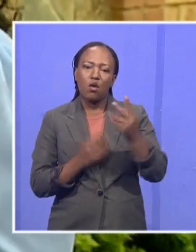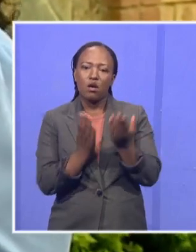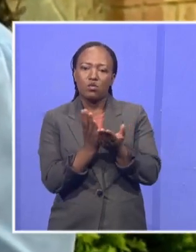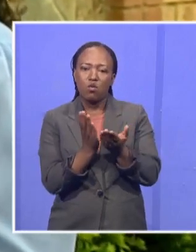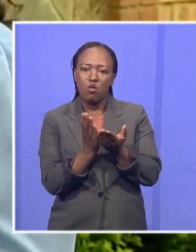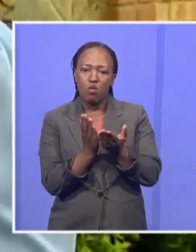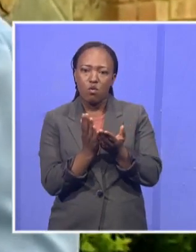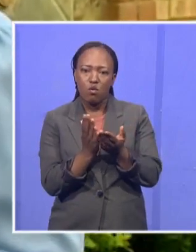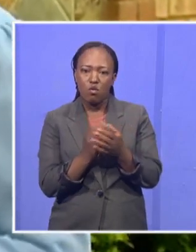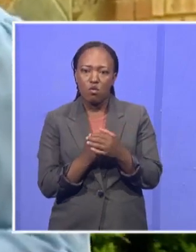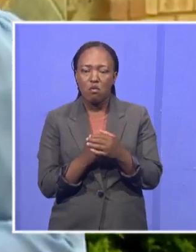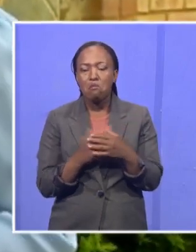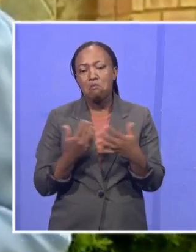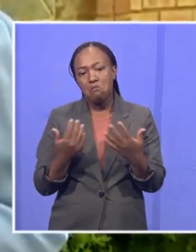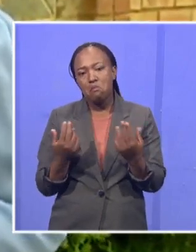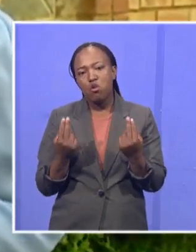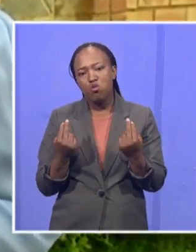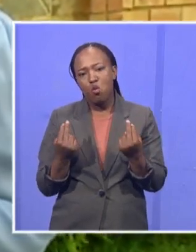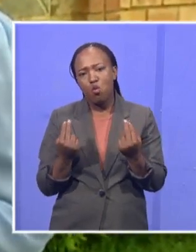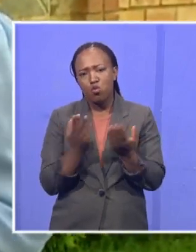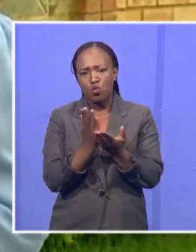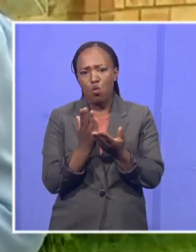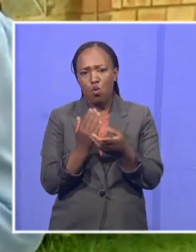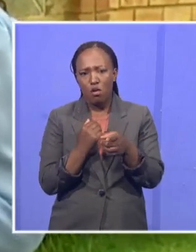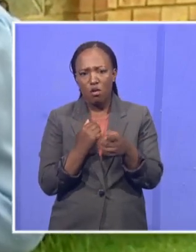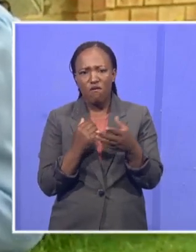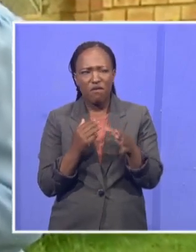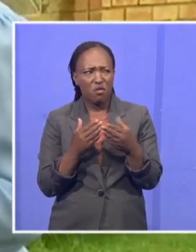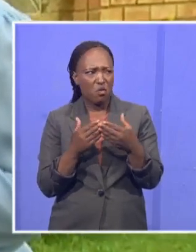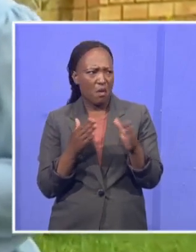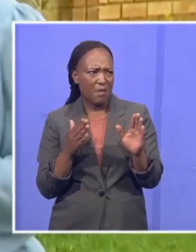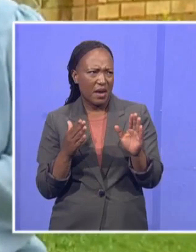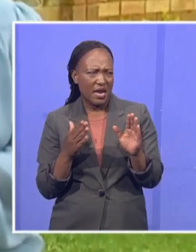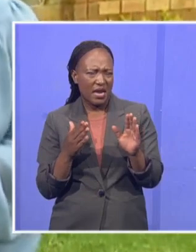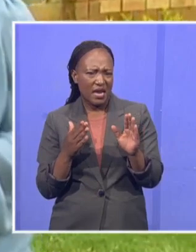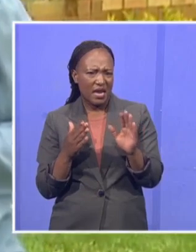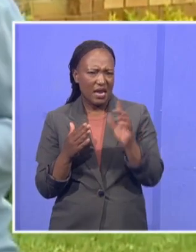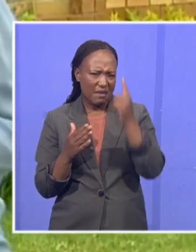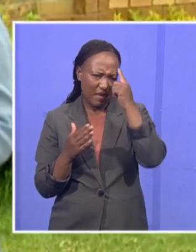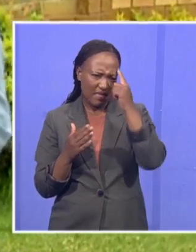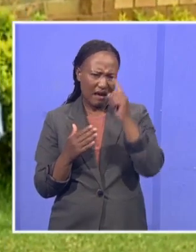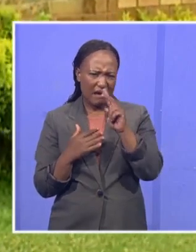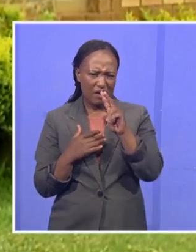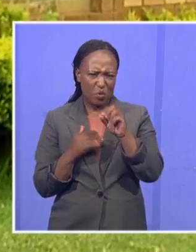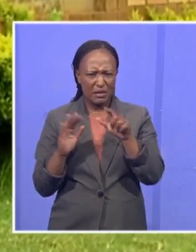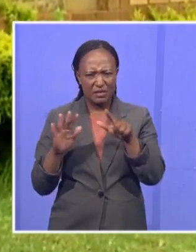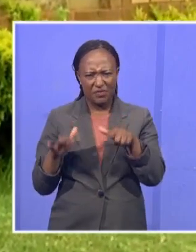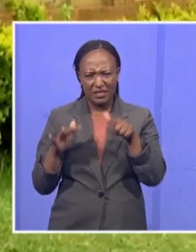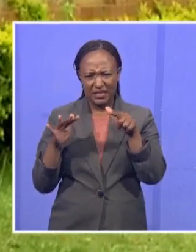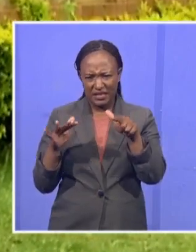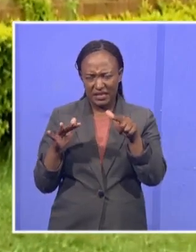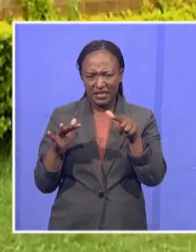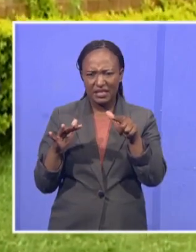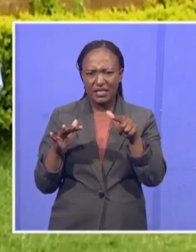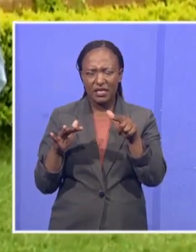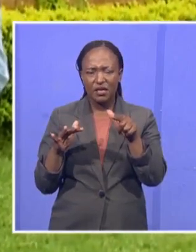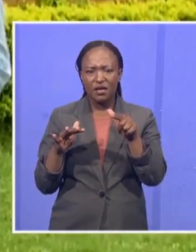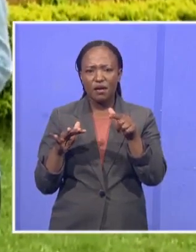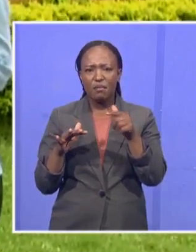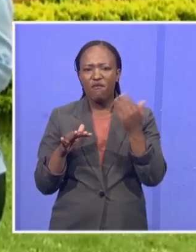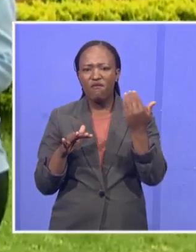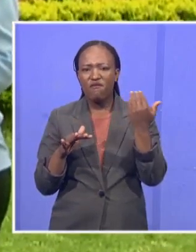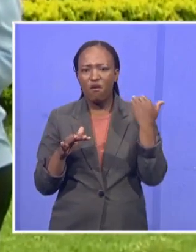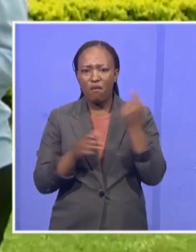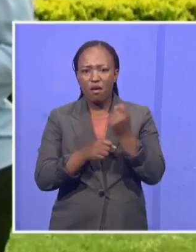is fairly a new school. It was actually opened, I think, in 2017 by the former